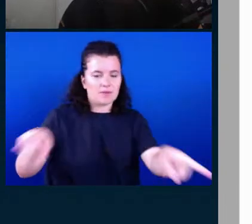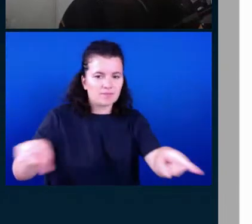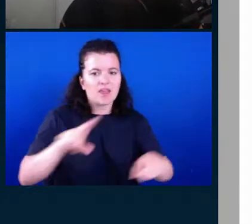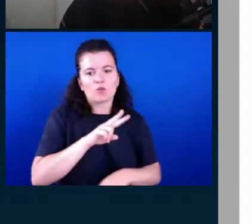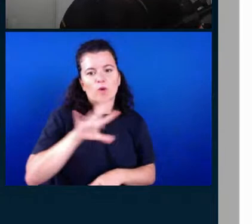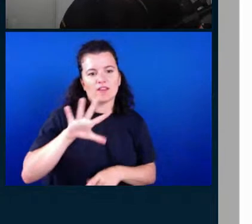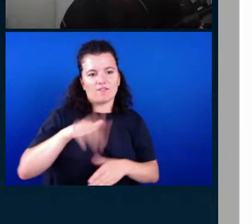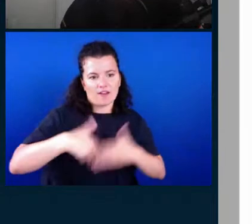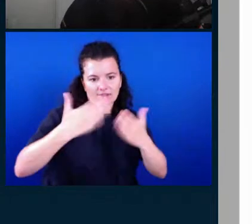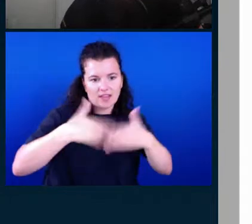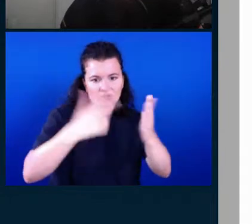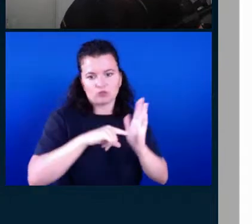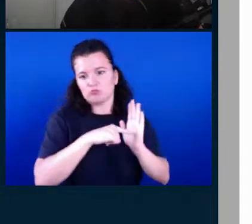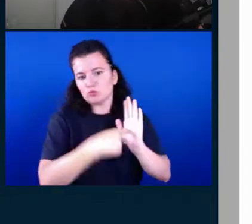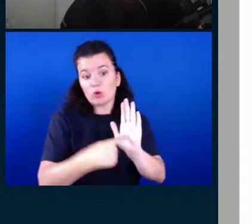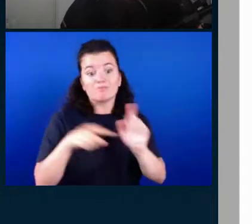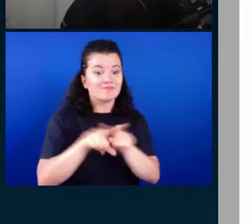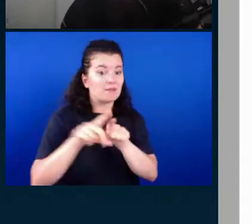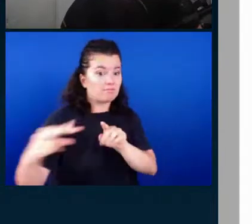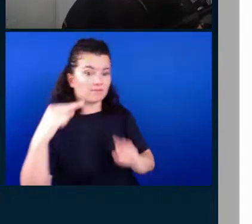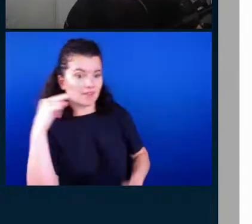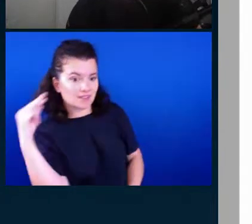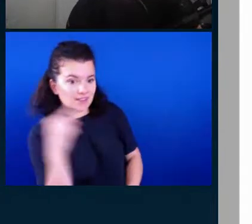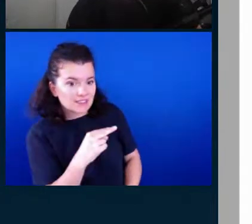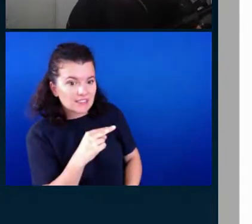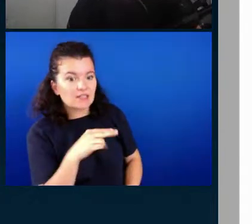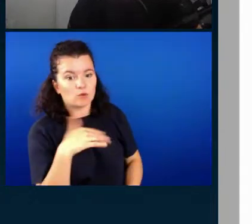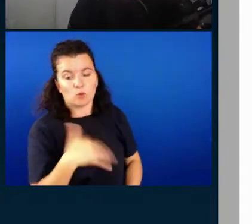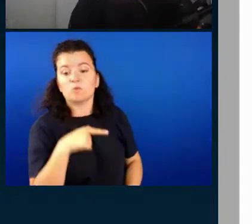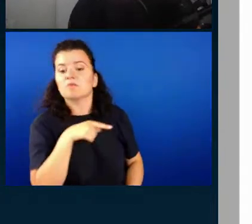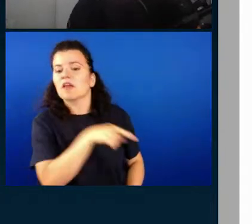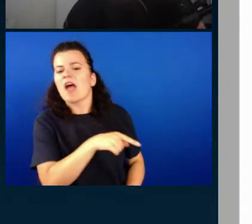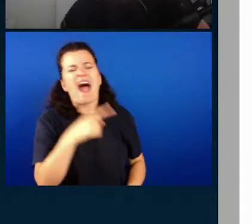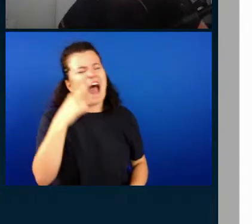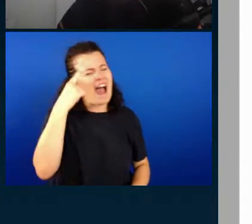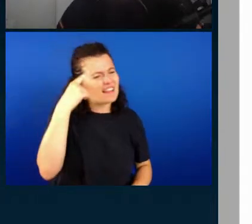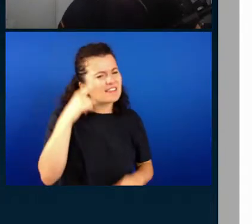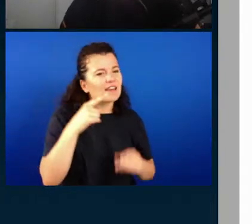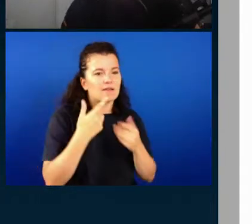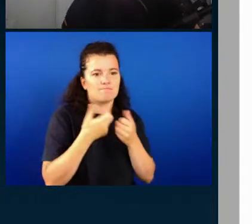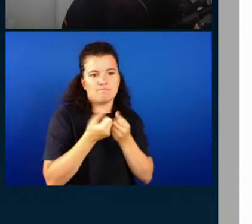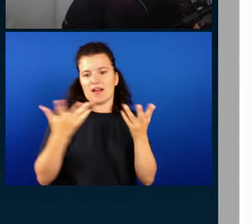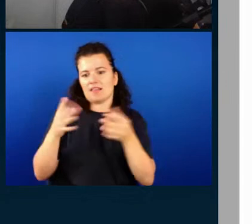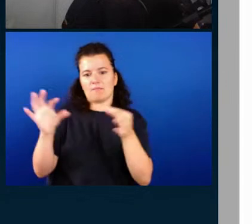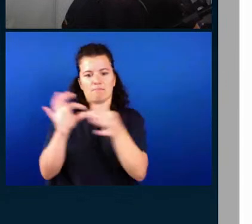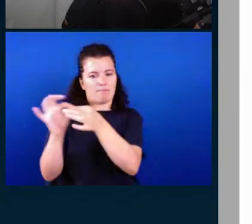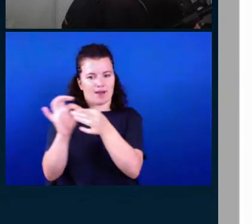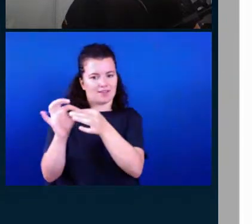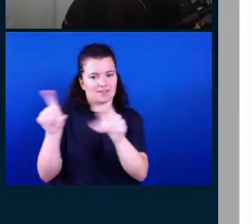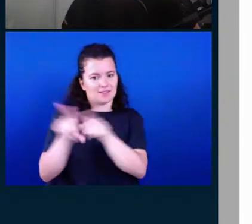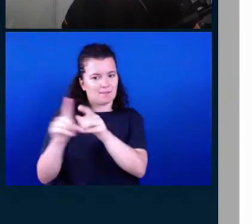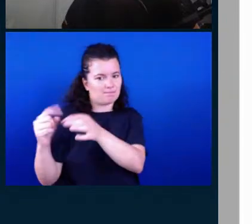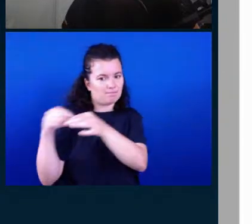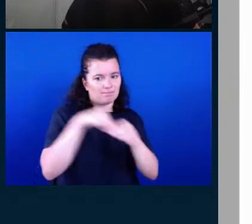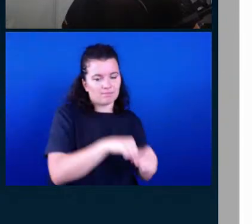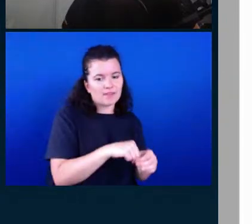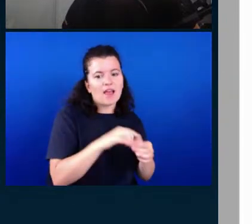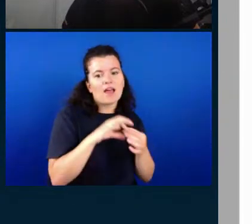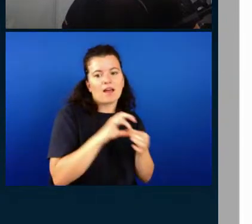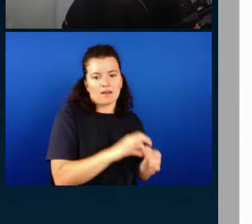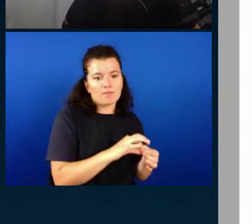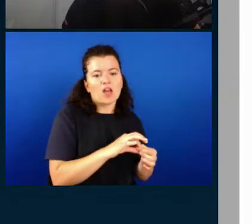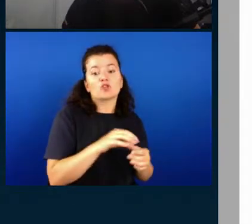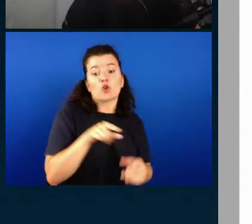binding that is available for PowerShell function apps there, and some cognitive services. So I think there's a